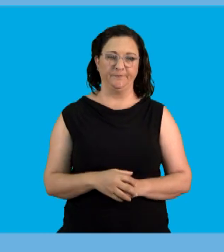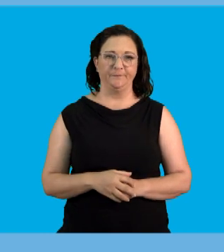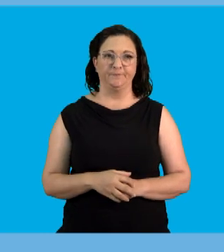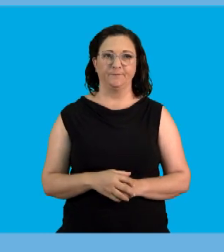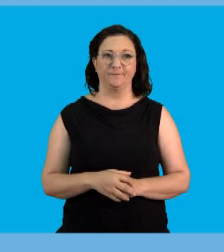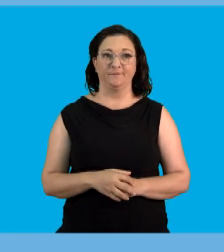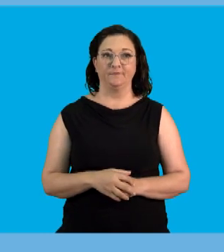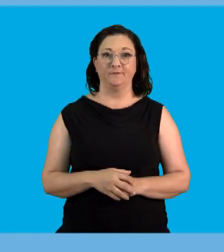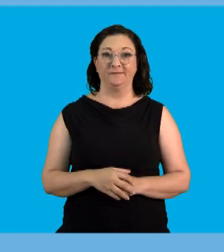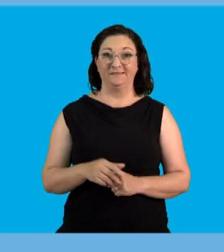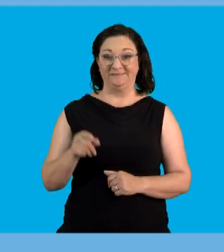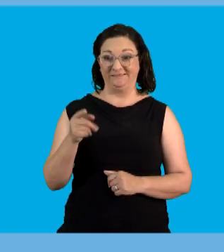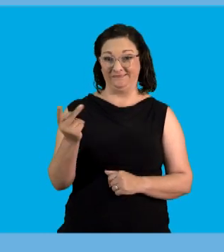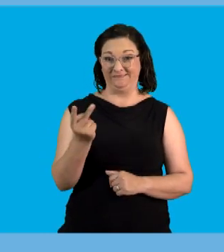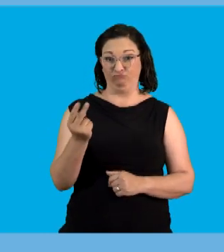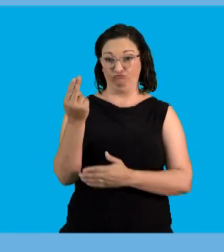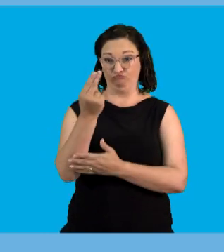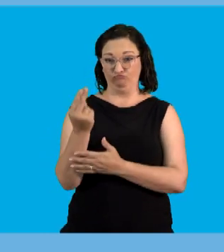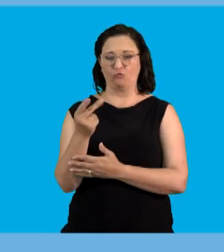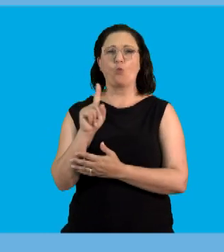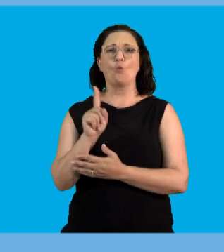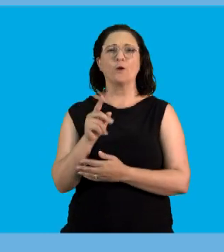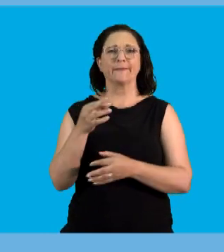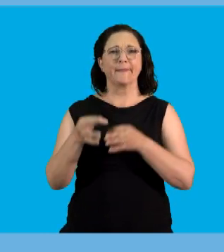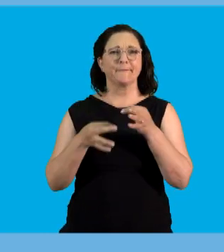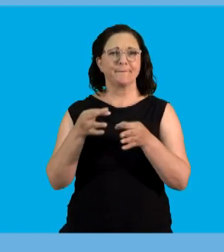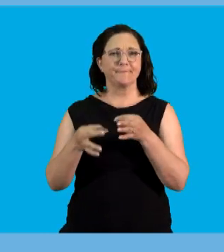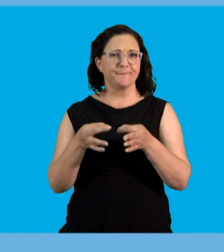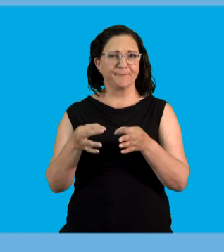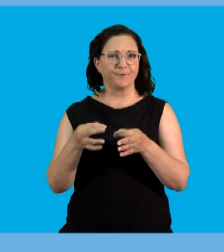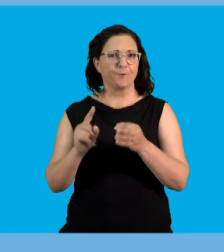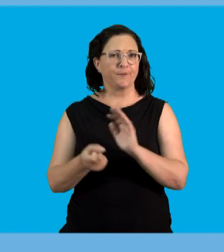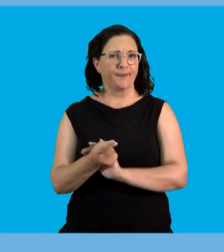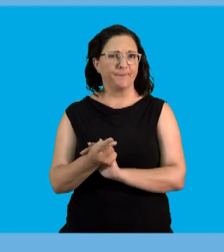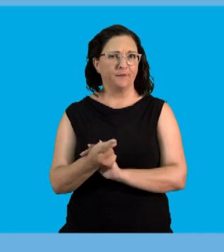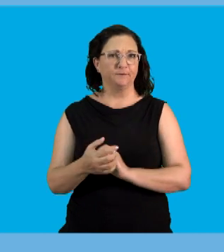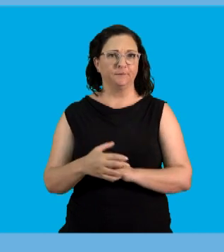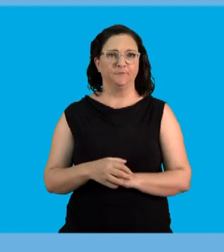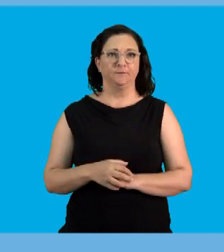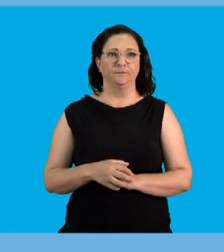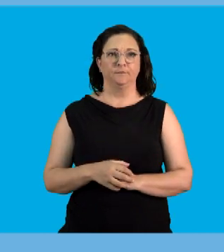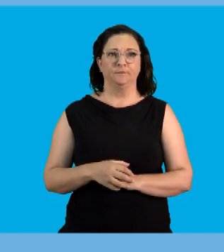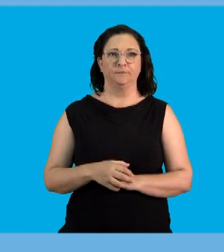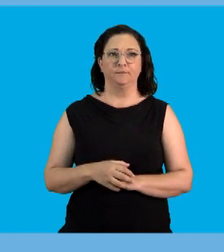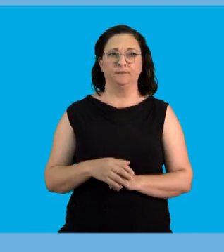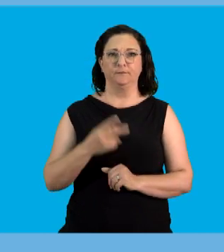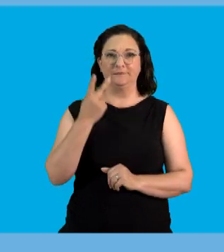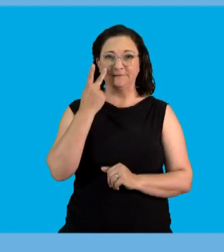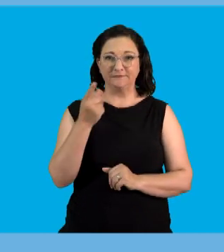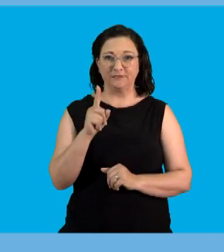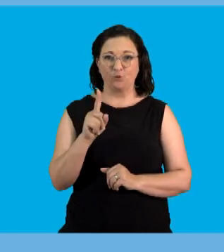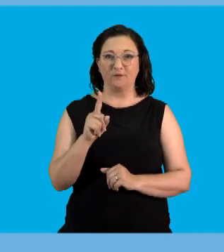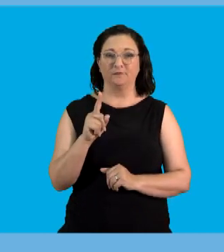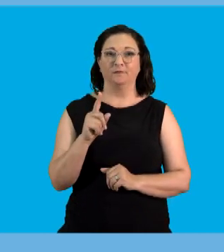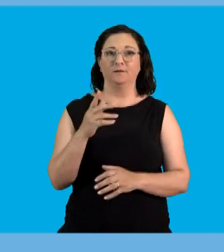question is, describe what is happening in the diagram with reference to the number one, which is now the collision of particles with the